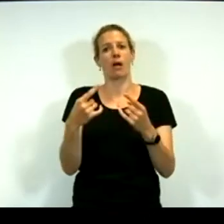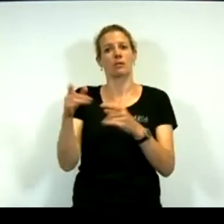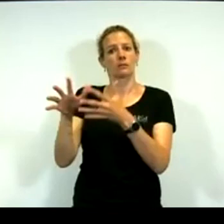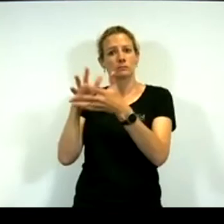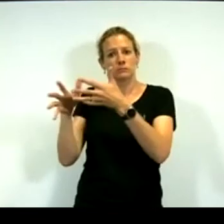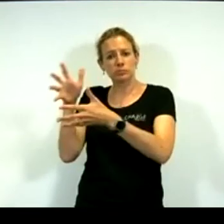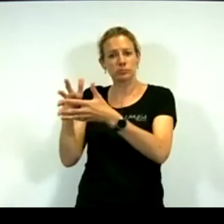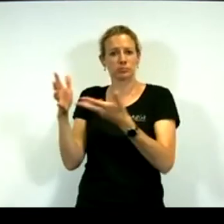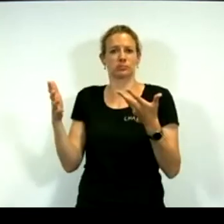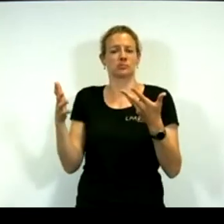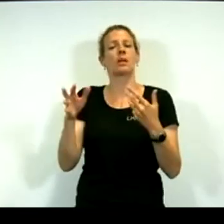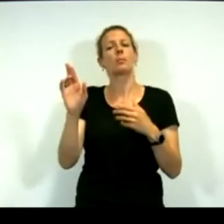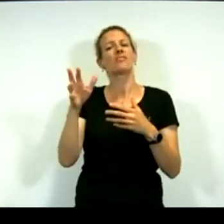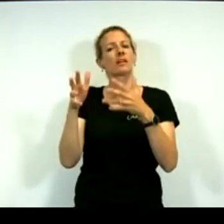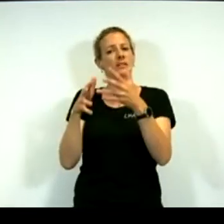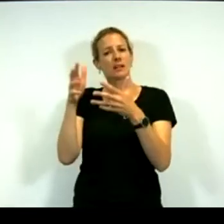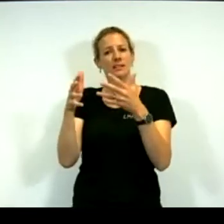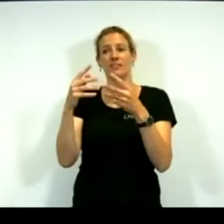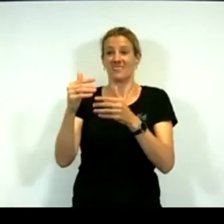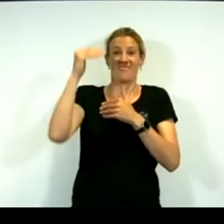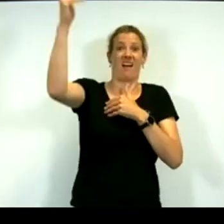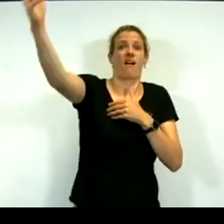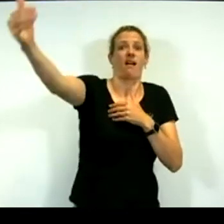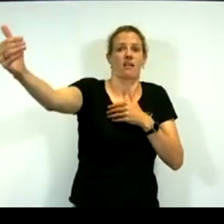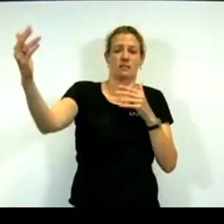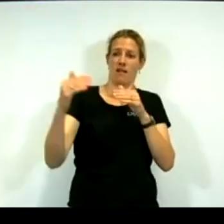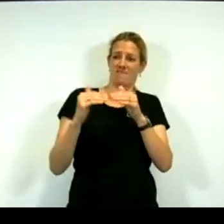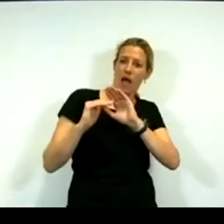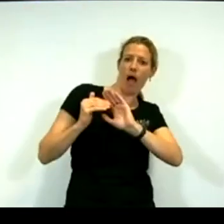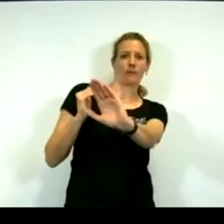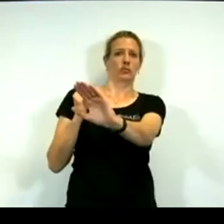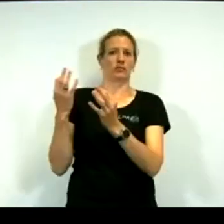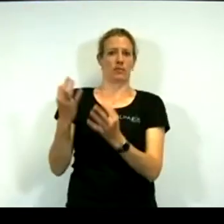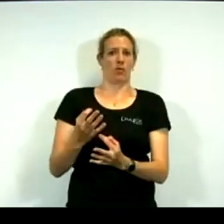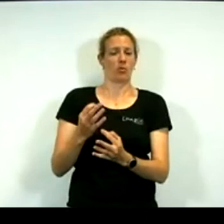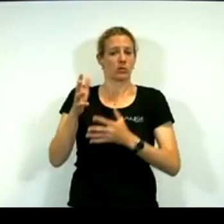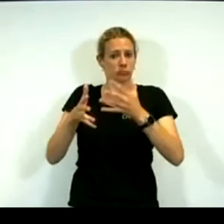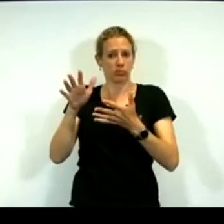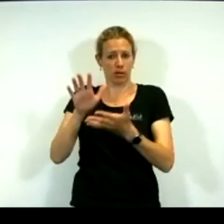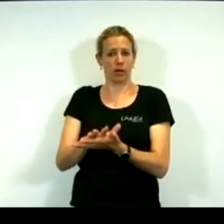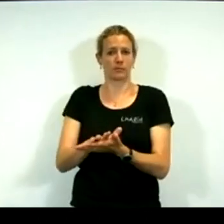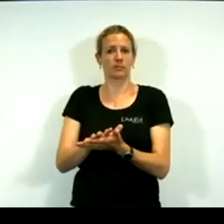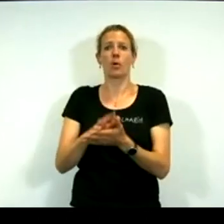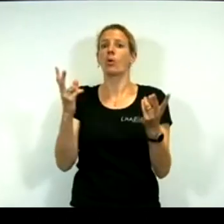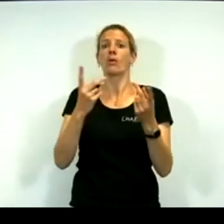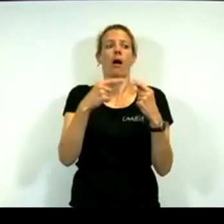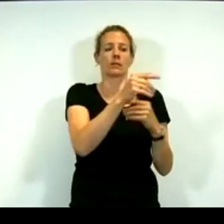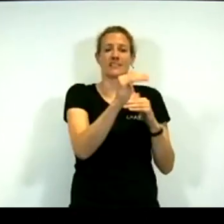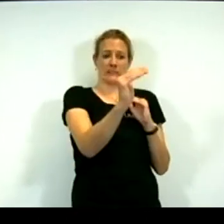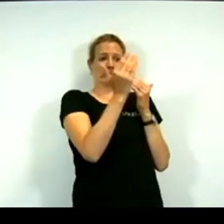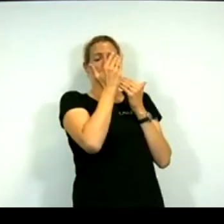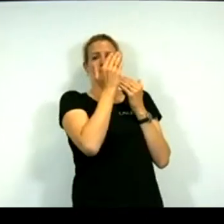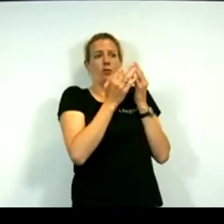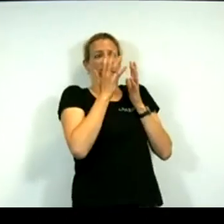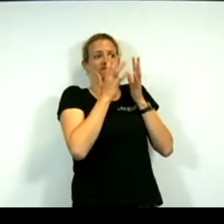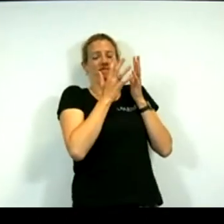be a long, long way back. Other people need sign language right up close in their face.